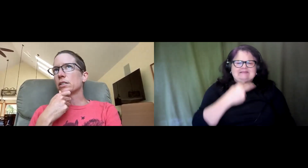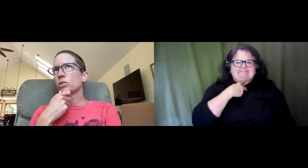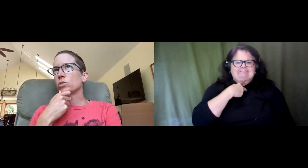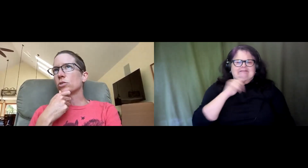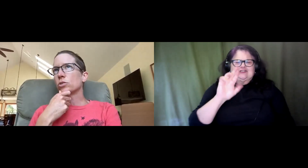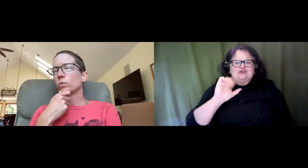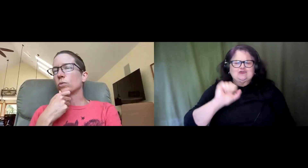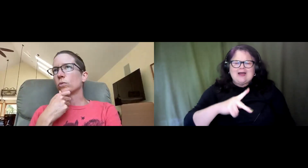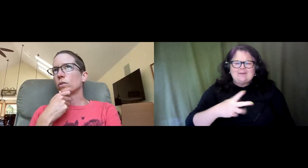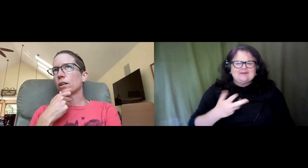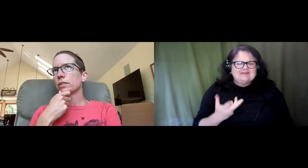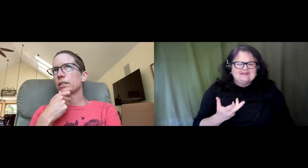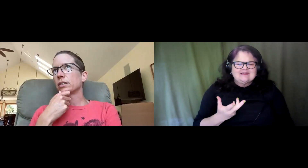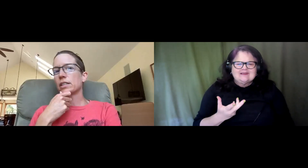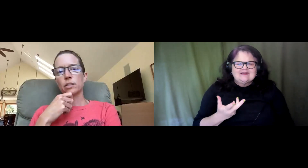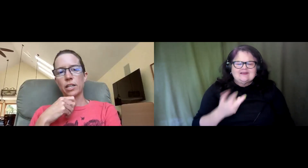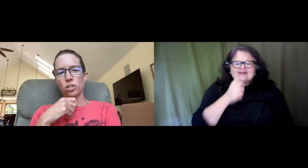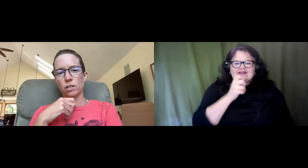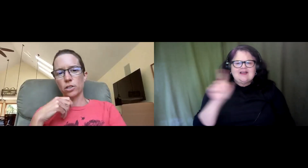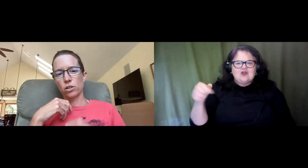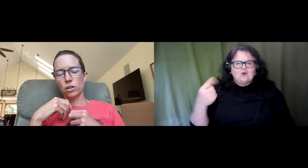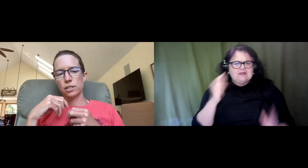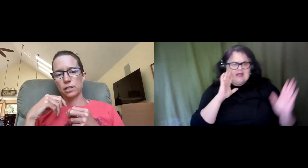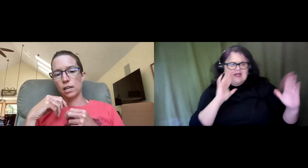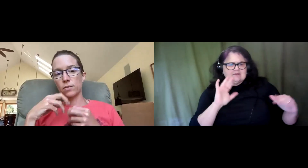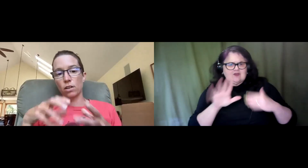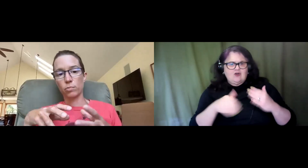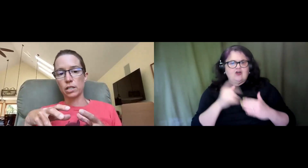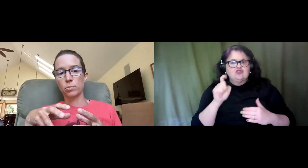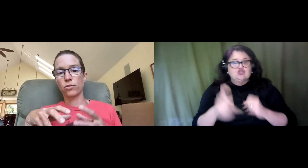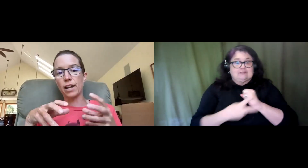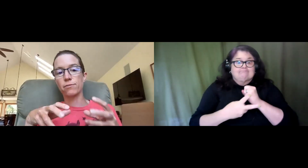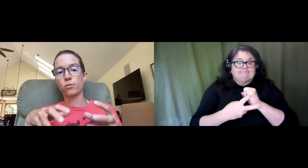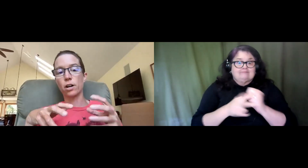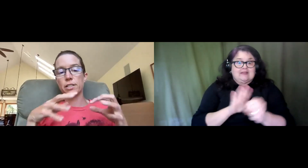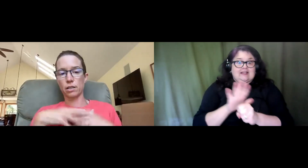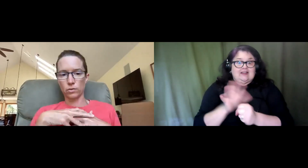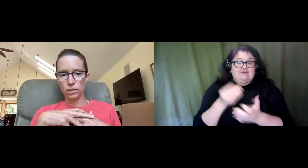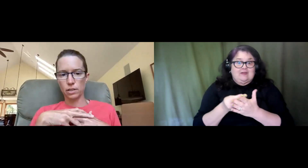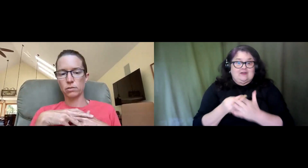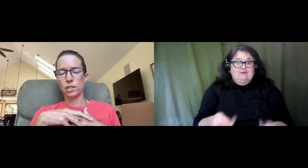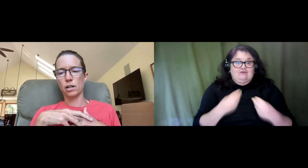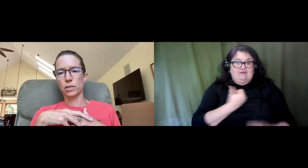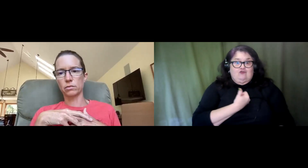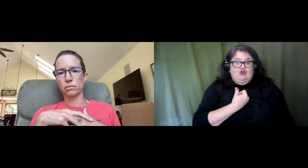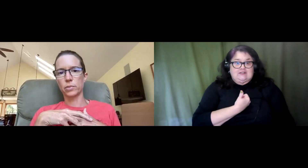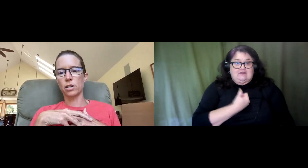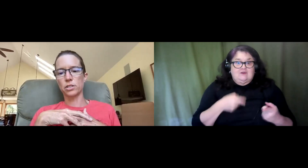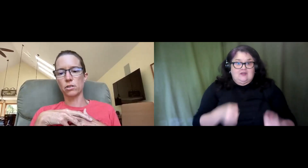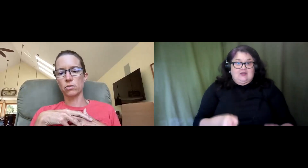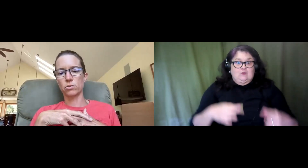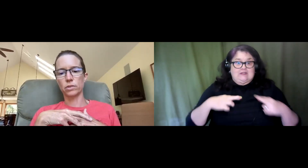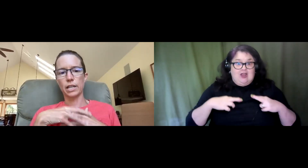ways, to not only this expectation that we should all save enough money to provide for ourselves in retirement,